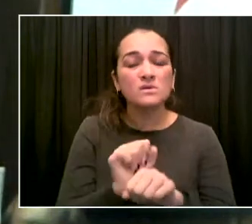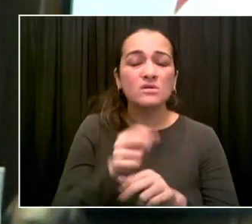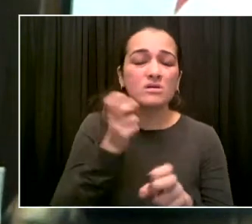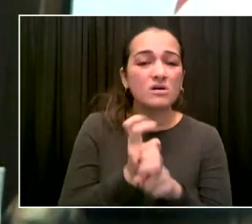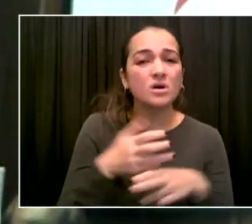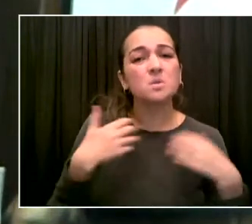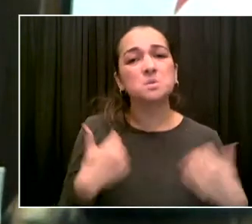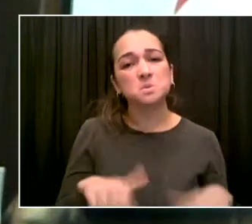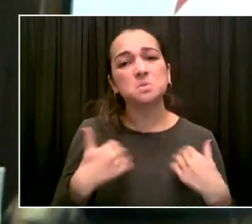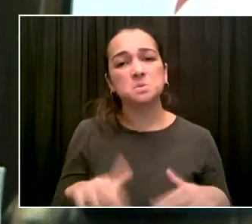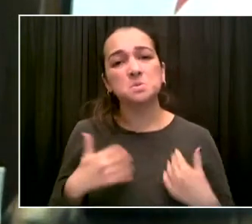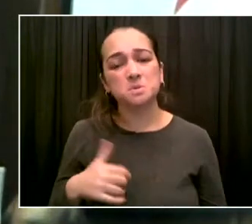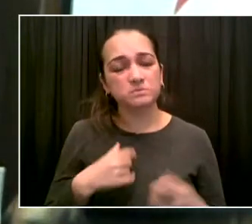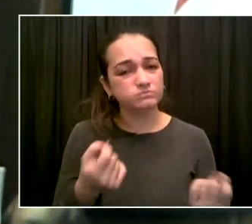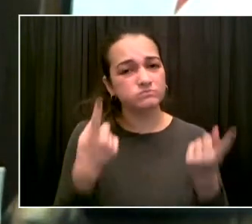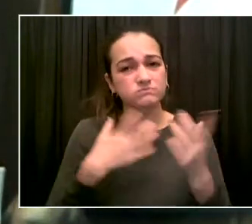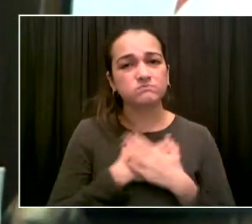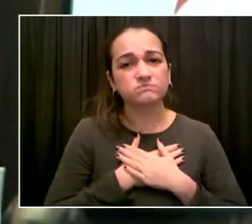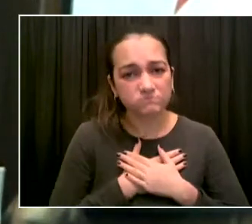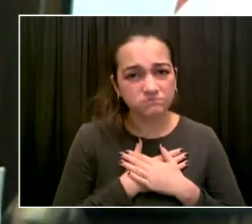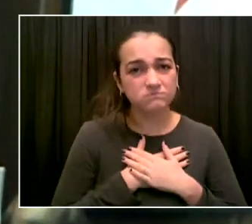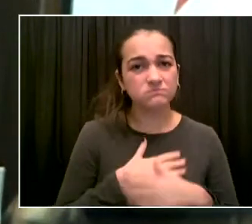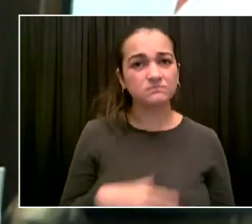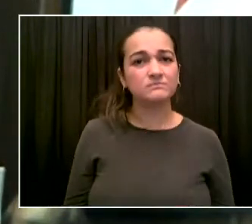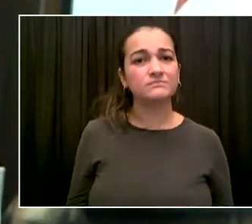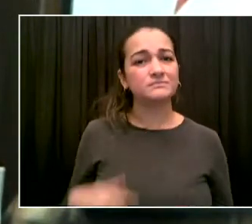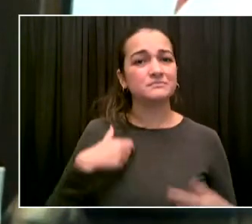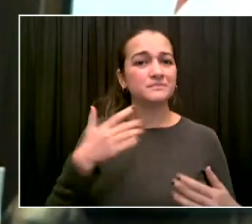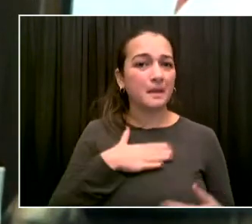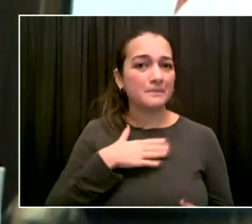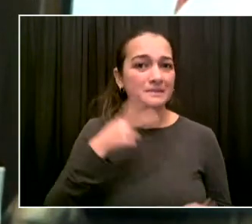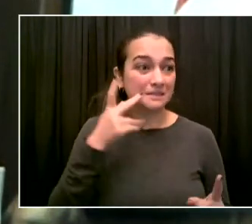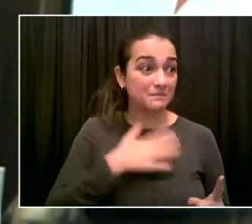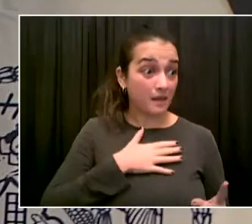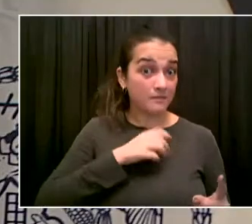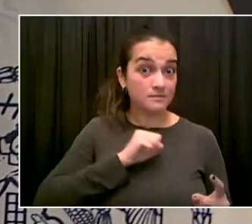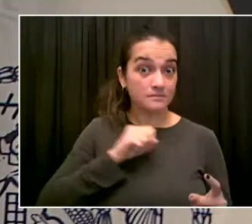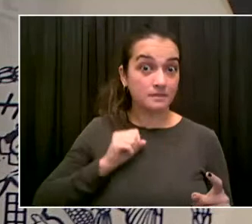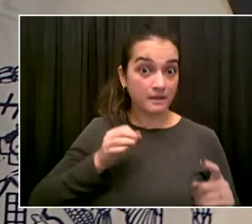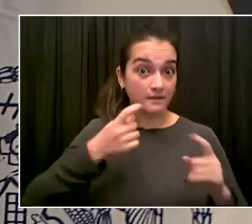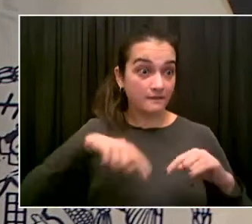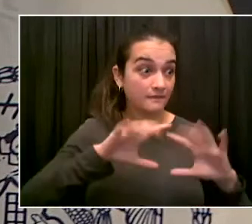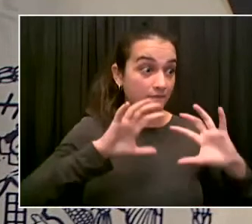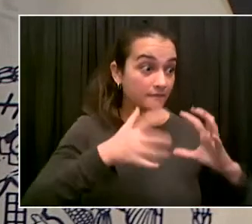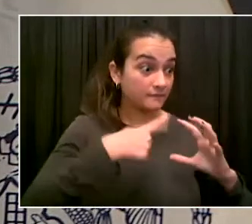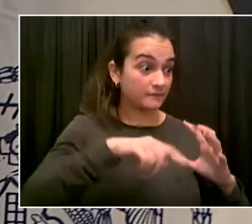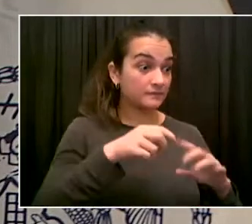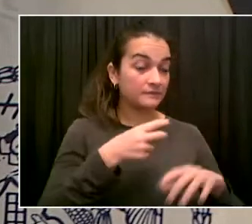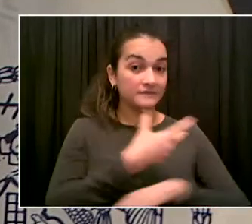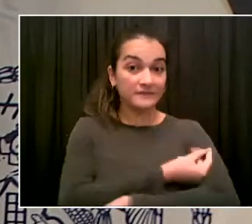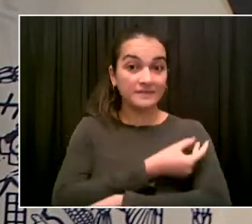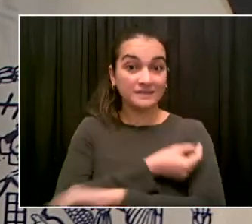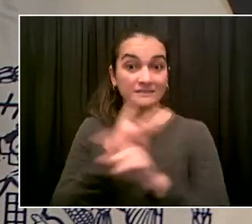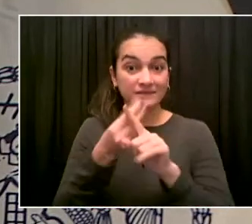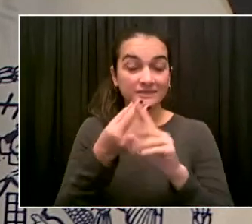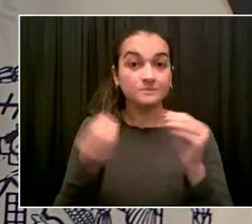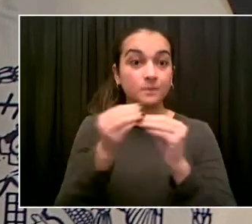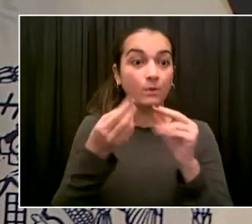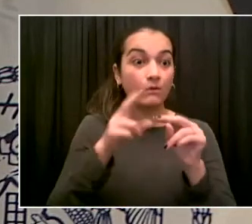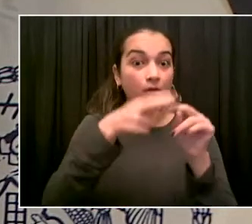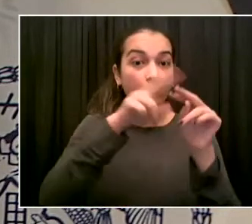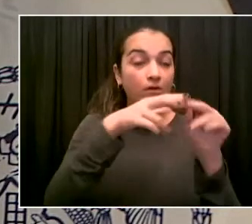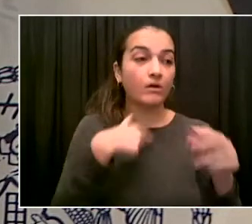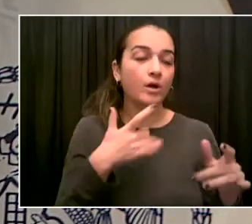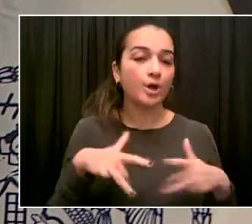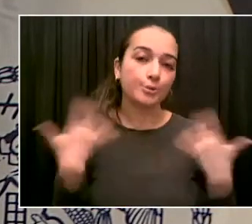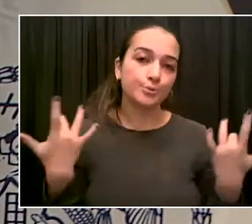they're going towards vaccination, and we're looking forward to the rest of the week. Amen. Thanks for your great work, Commissioner. And all the commissioners here, I just want